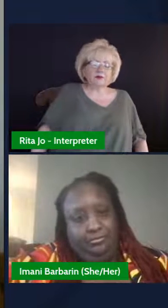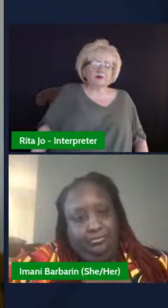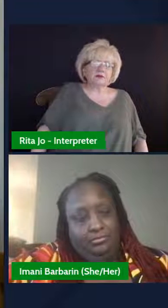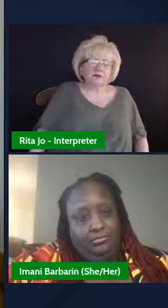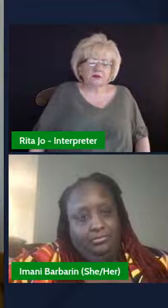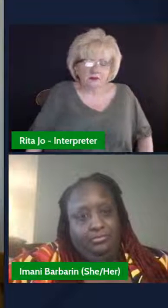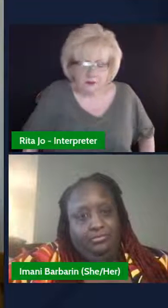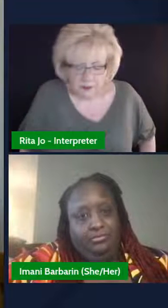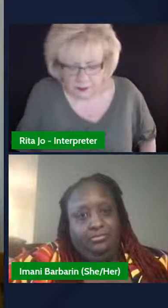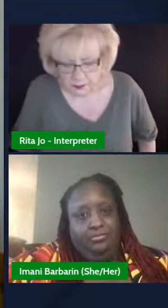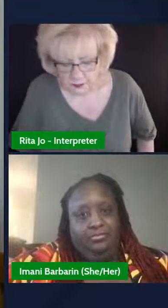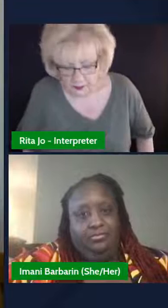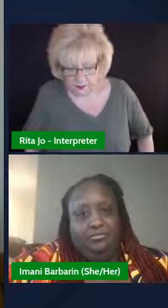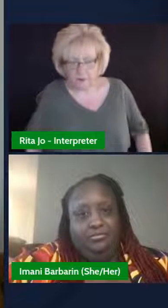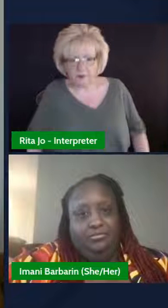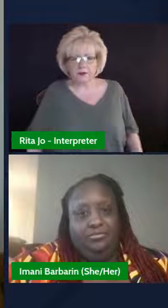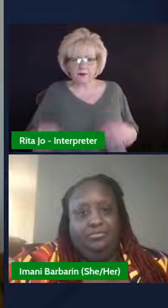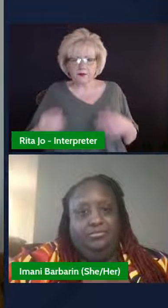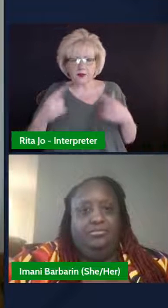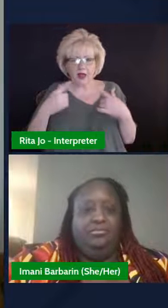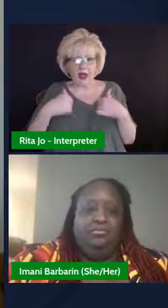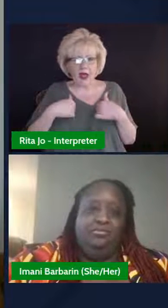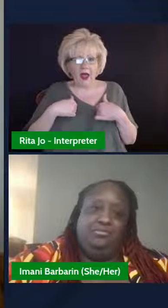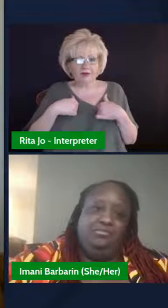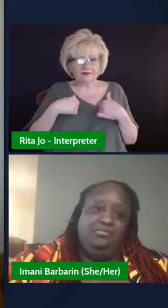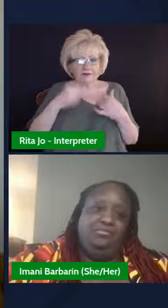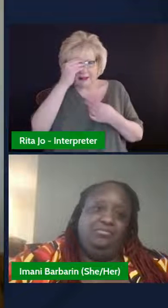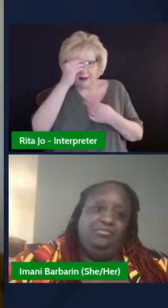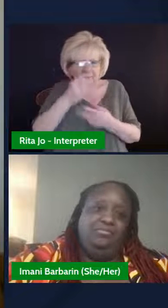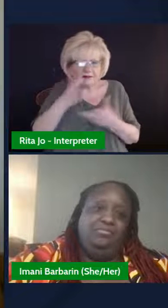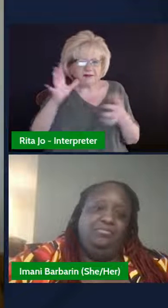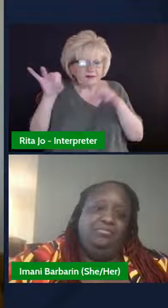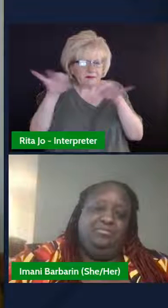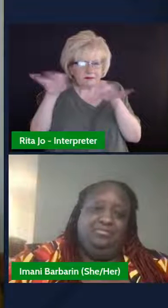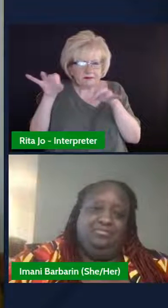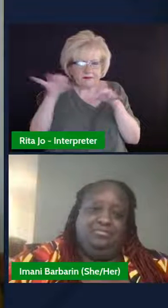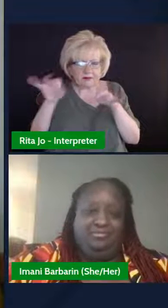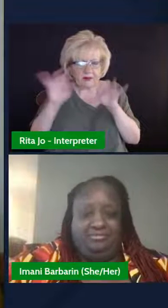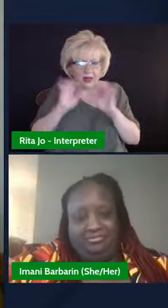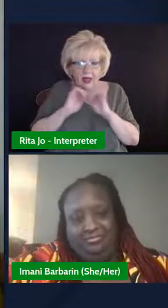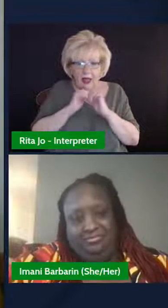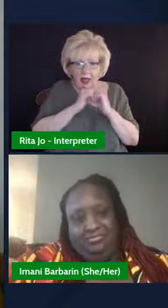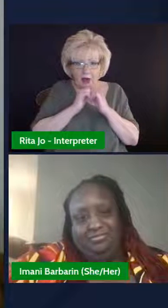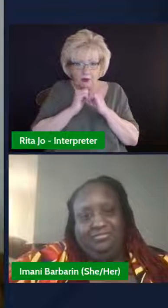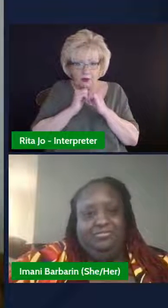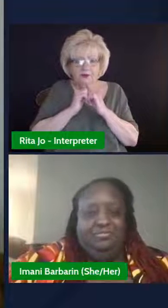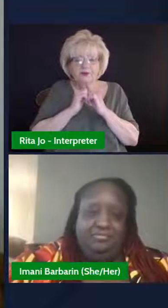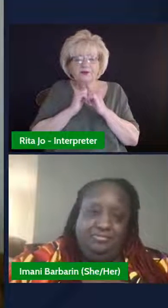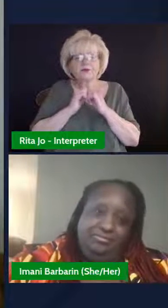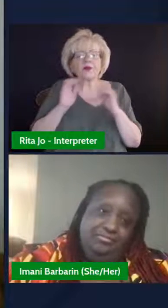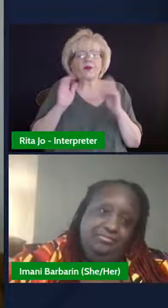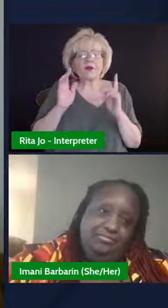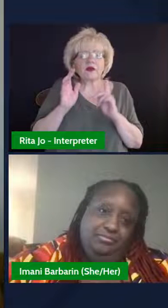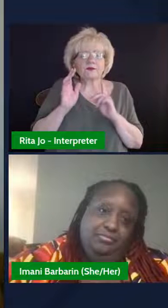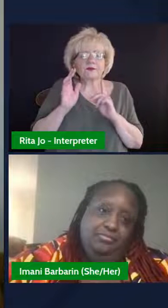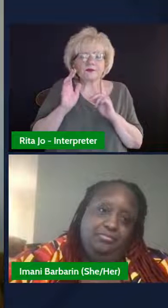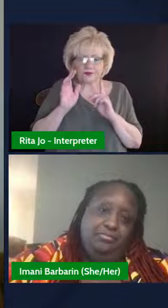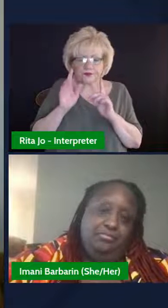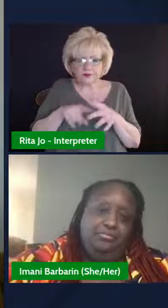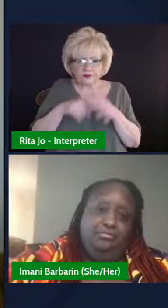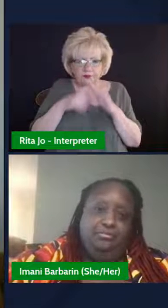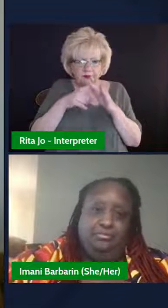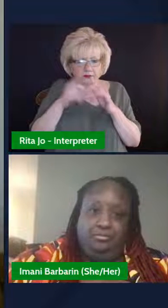And I am going to let you know how this is going to go today. We're going to kick this off. I'm going to do a